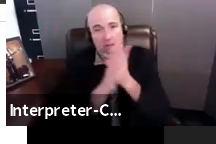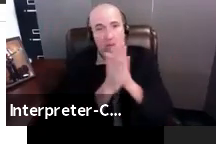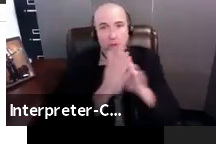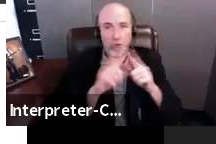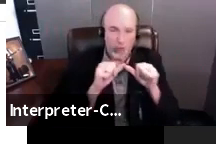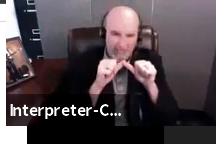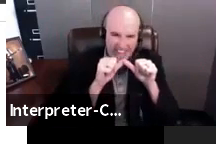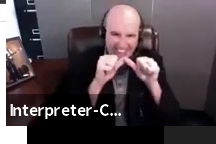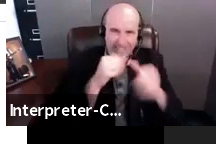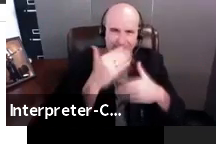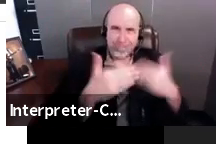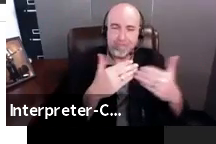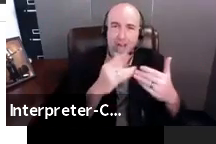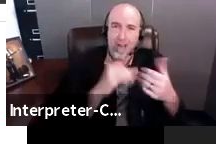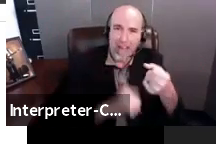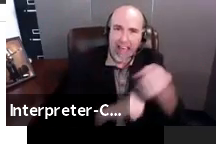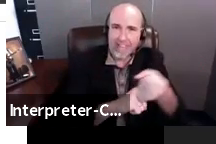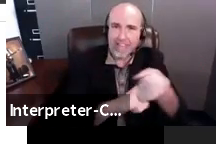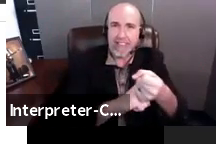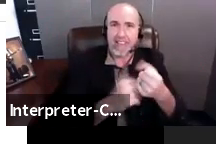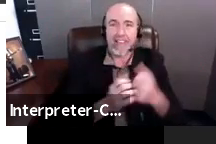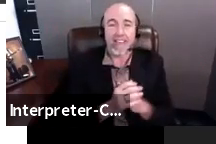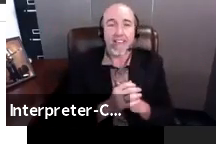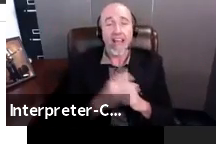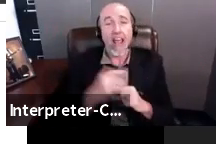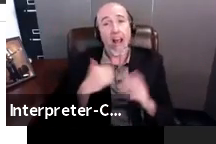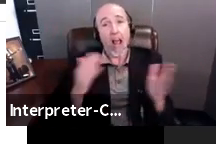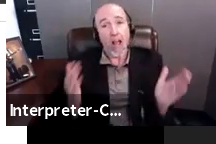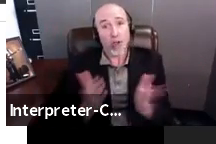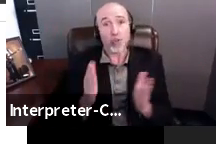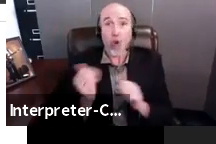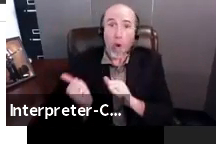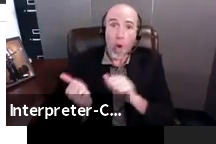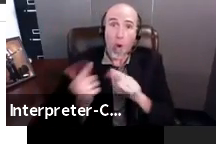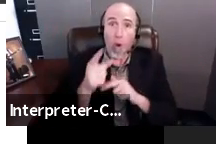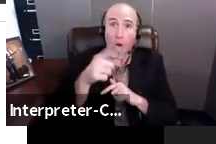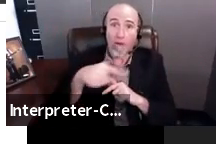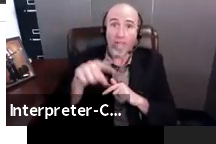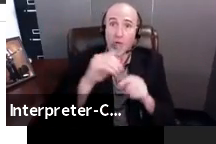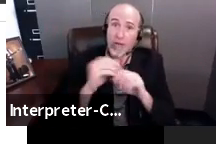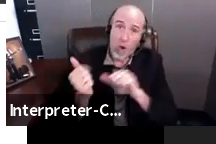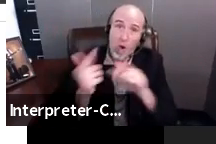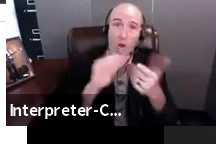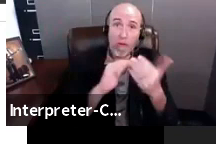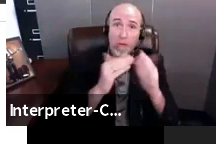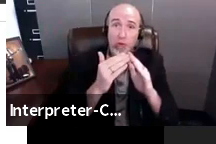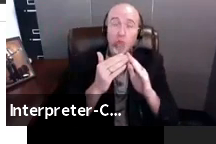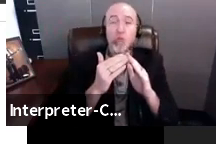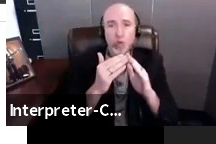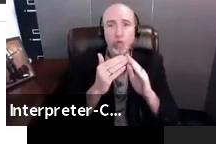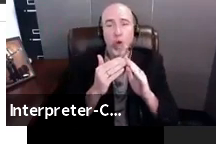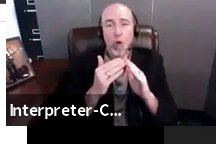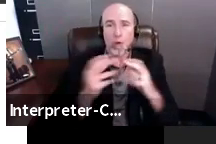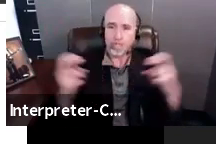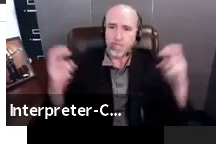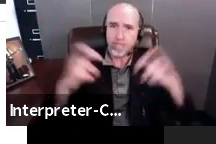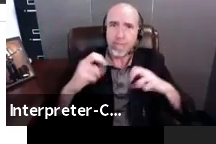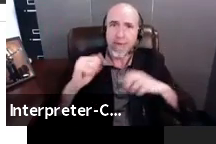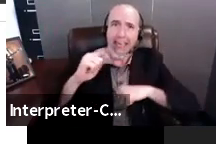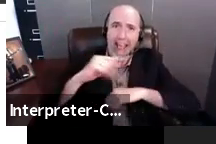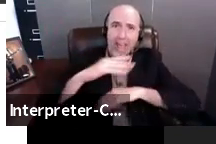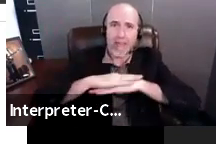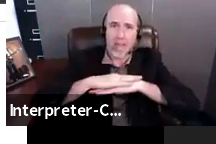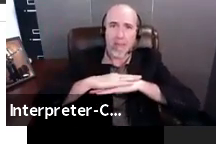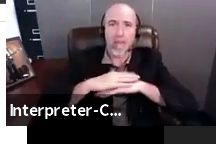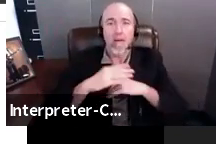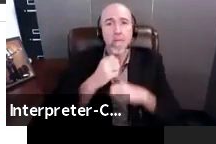kinetic energy of advocacy. And I encourage all of you in all of these communities to be at the table.